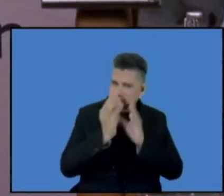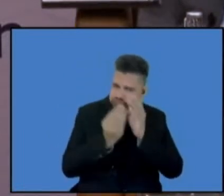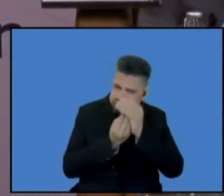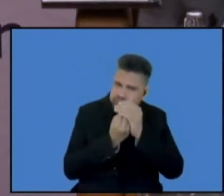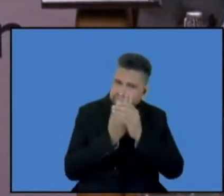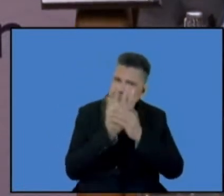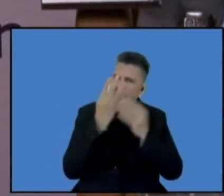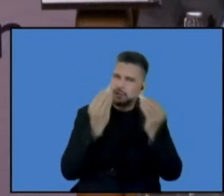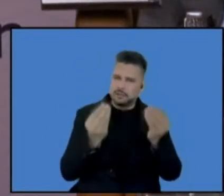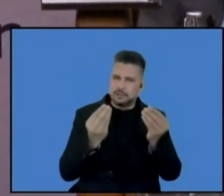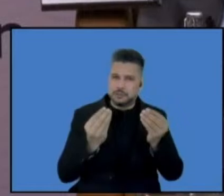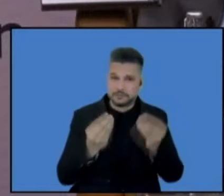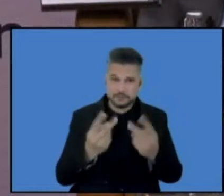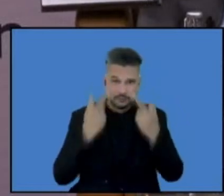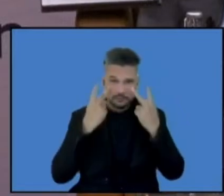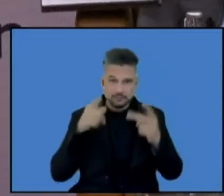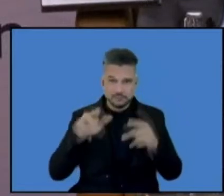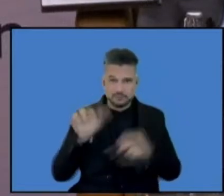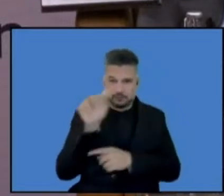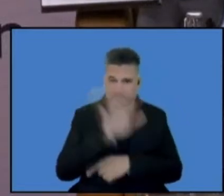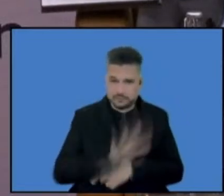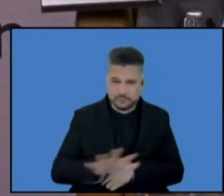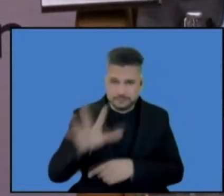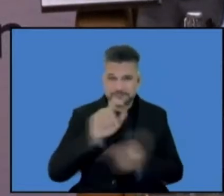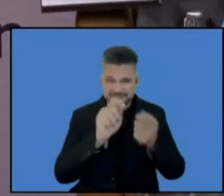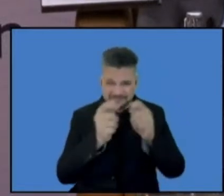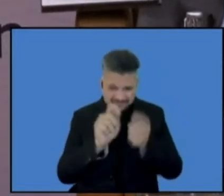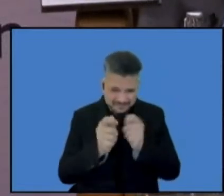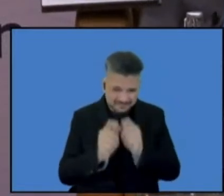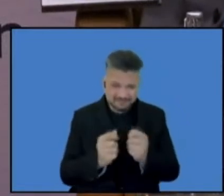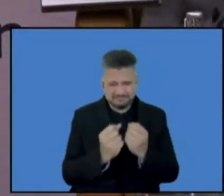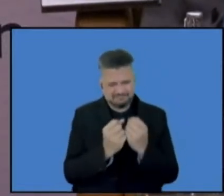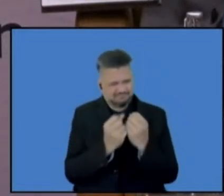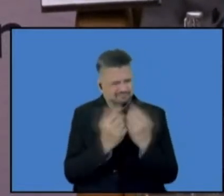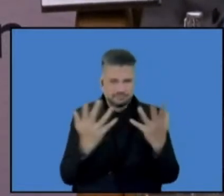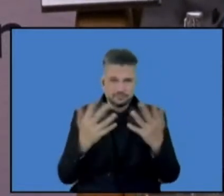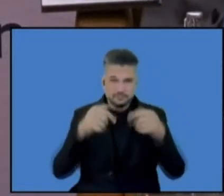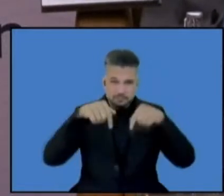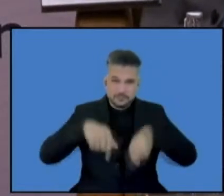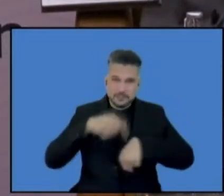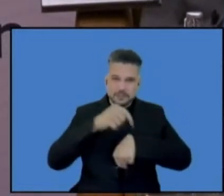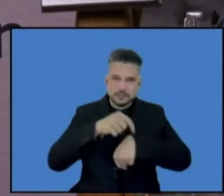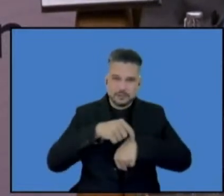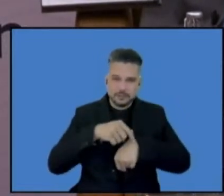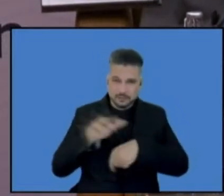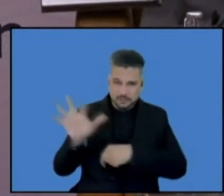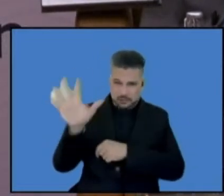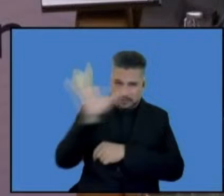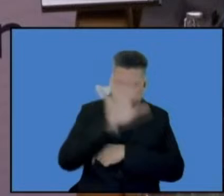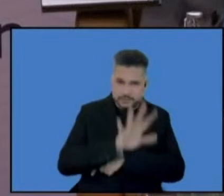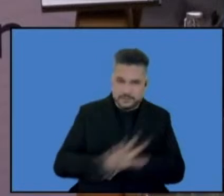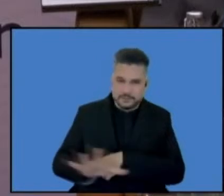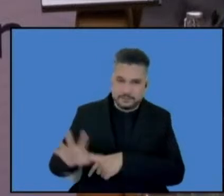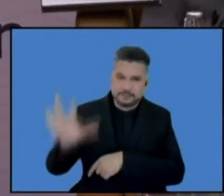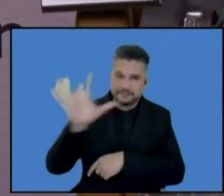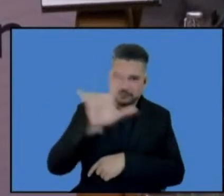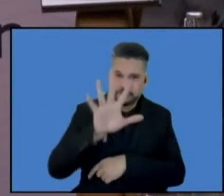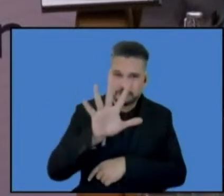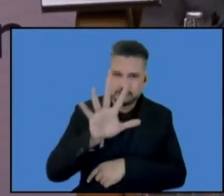shift. We are the Asia Pacific, time in which we live, and the region in which we live